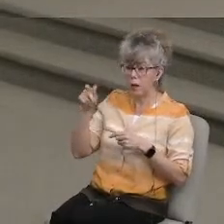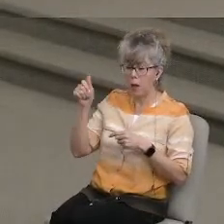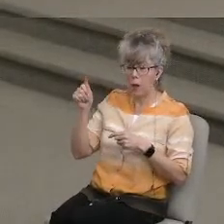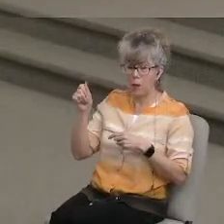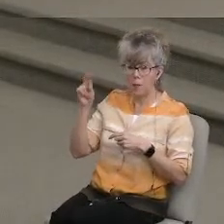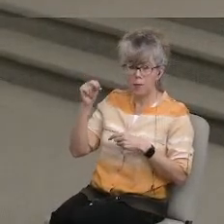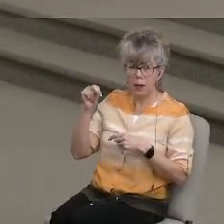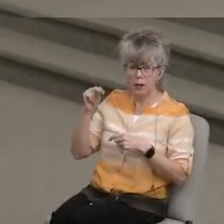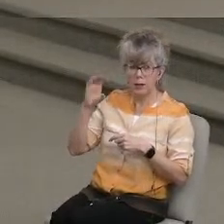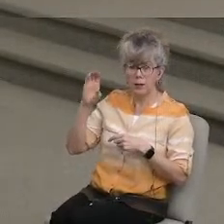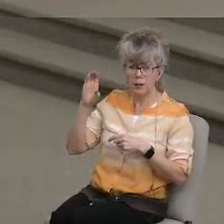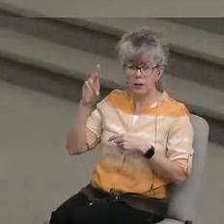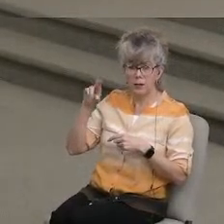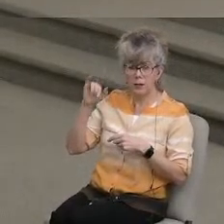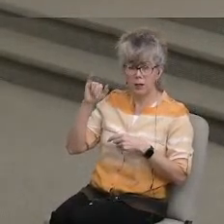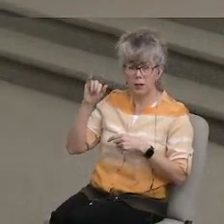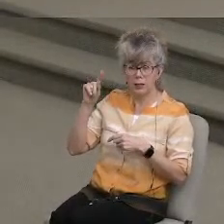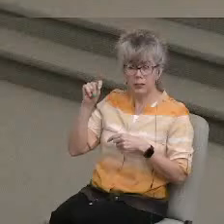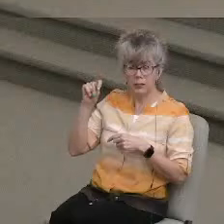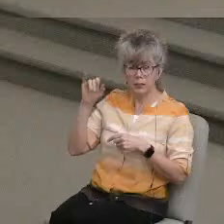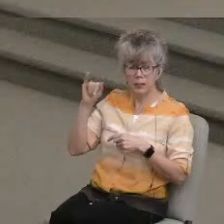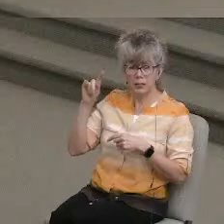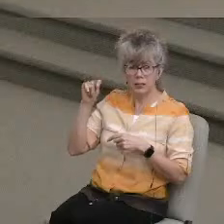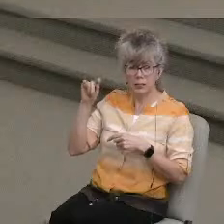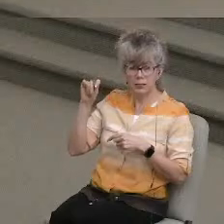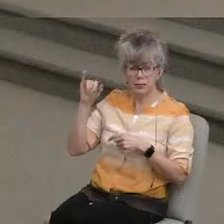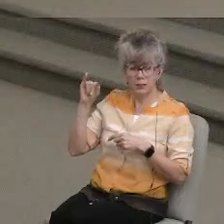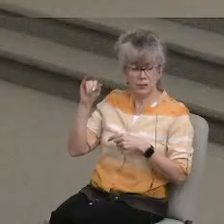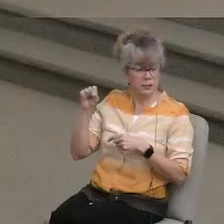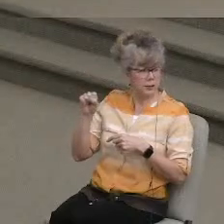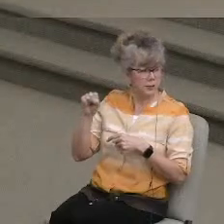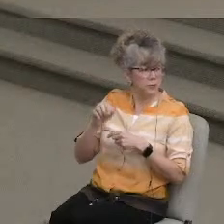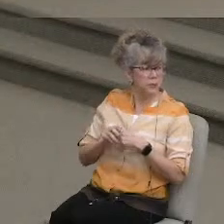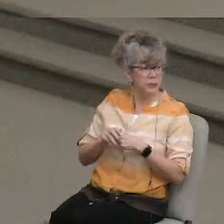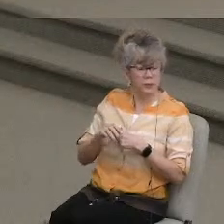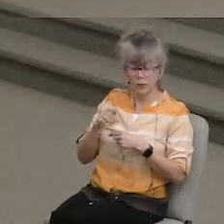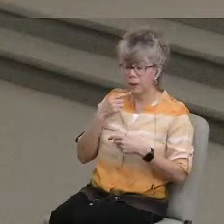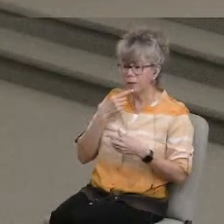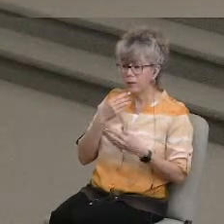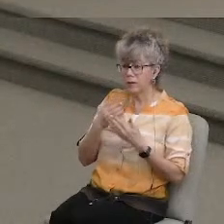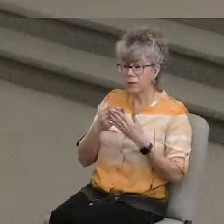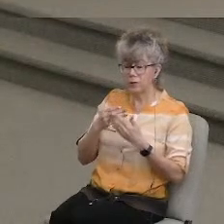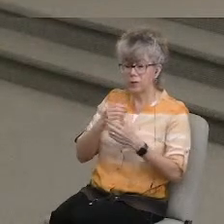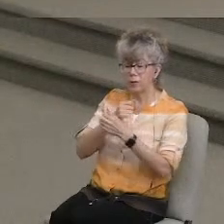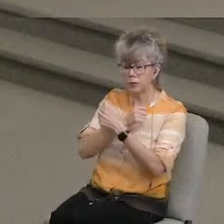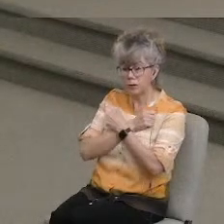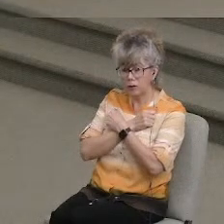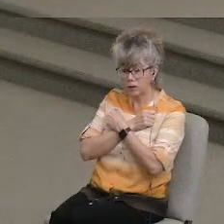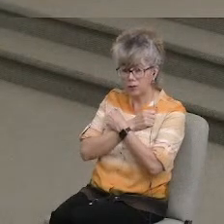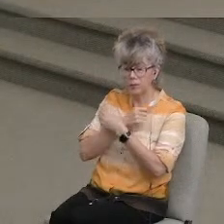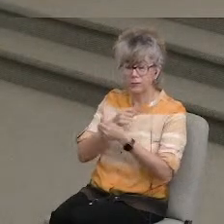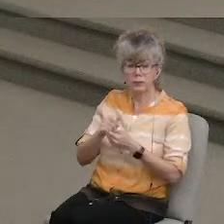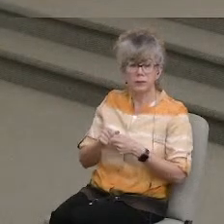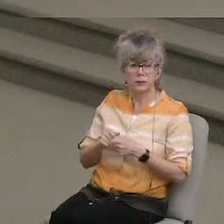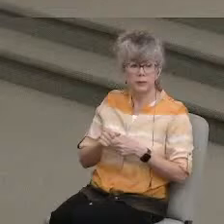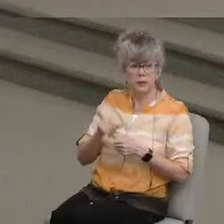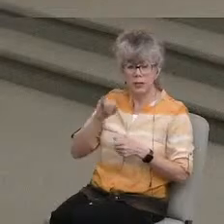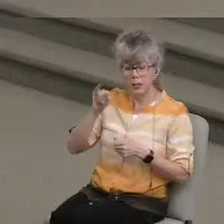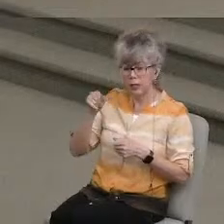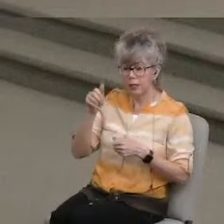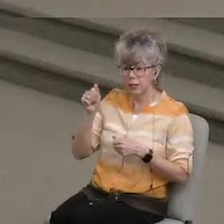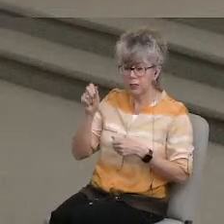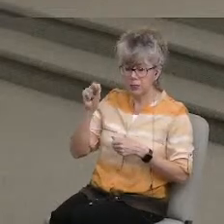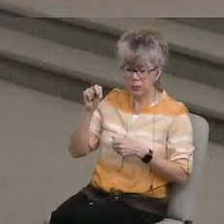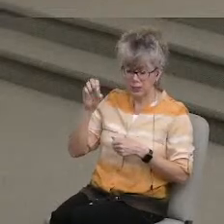he has. May God bless you all for your concern and for your love, Jan Antwine.